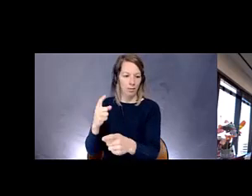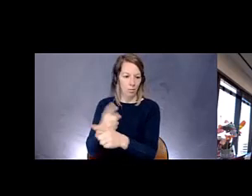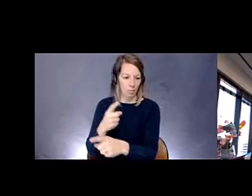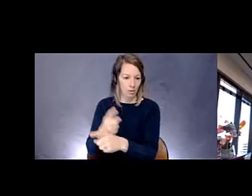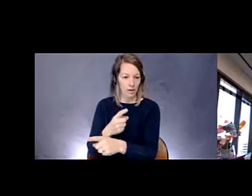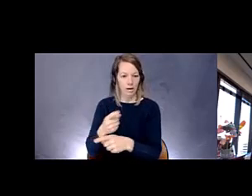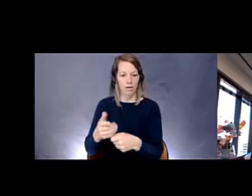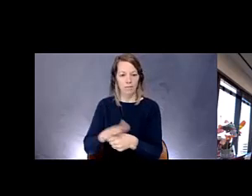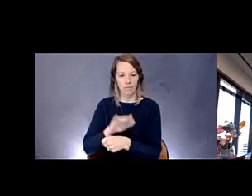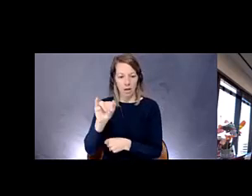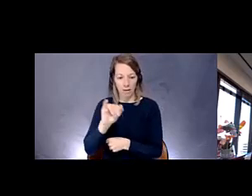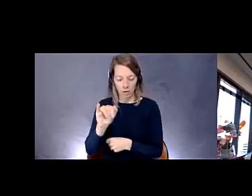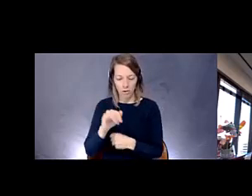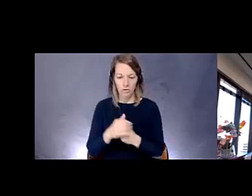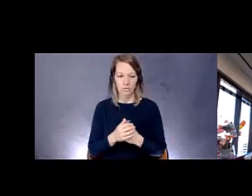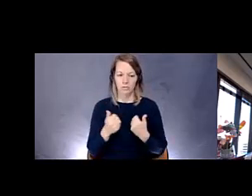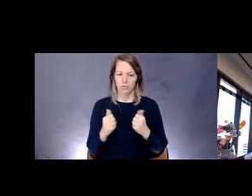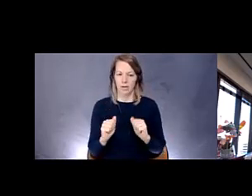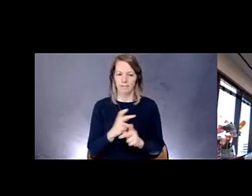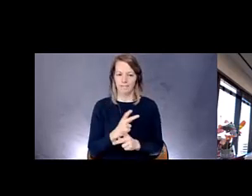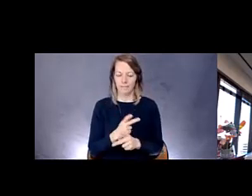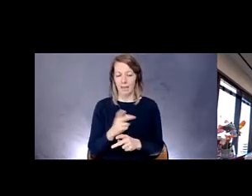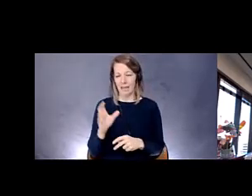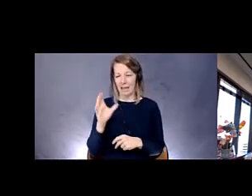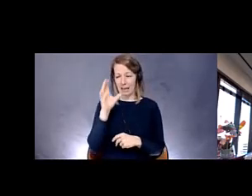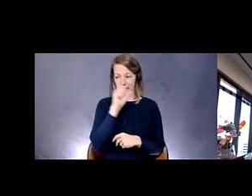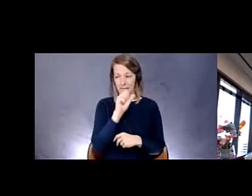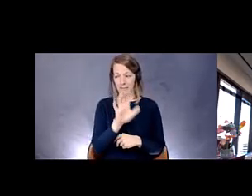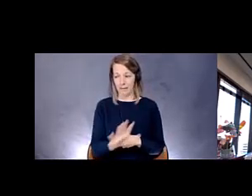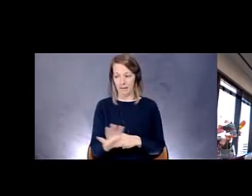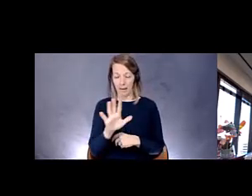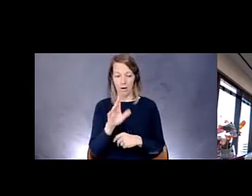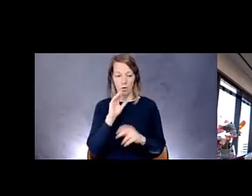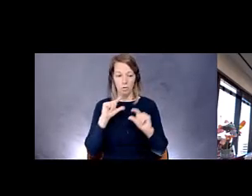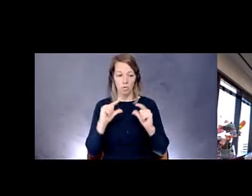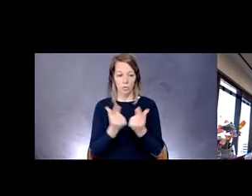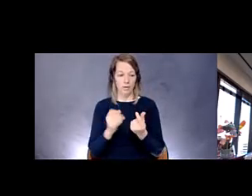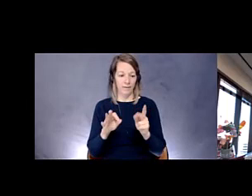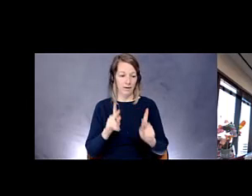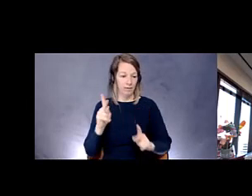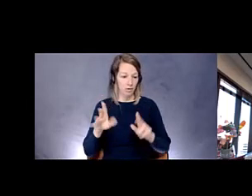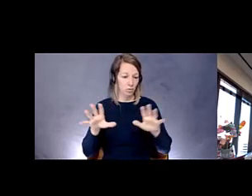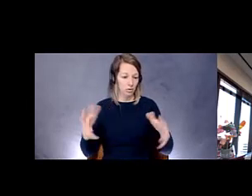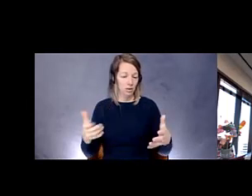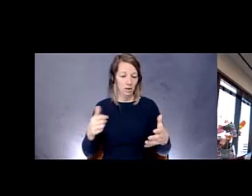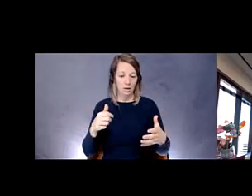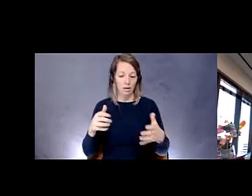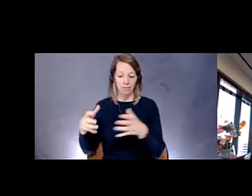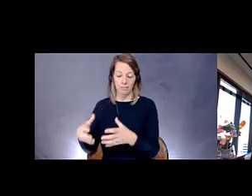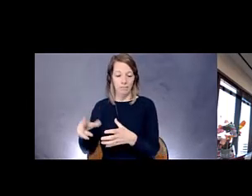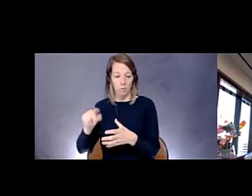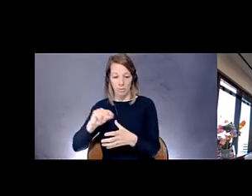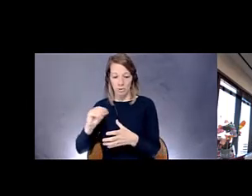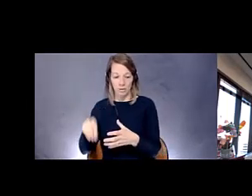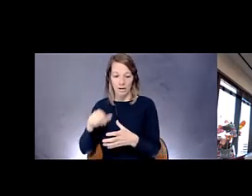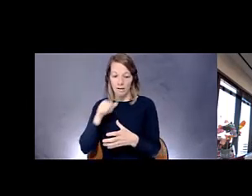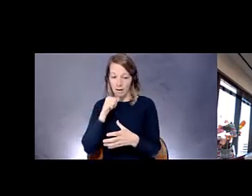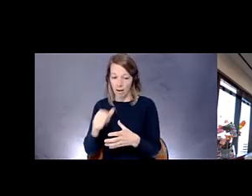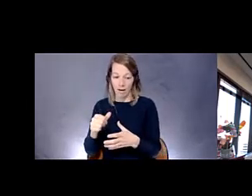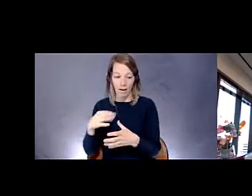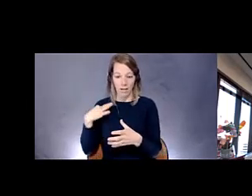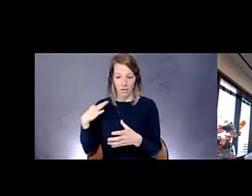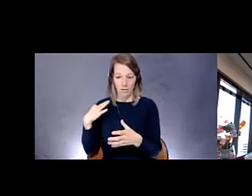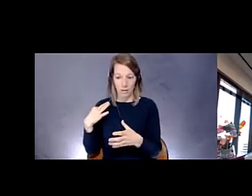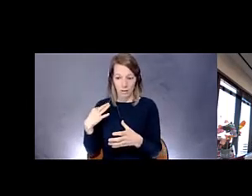we're trying to do together. And an estimate of that a group of individuals that will no longer be eligible for Medicaid or the Children's